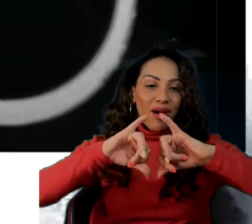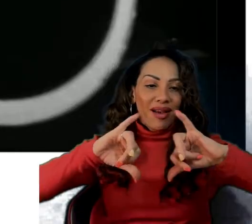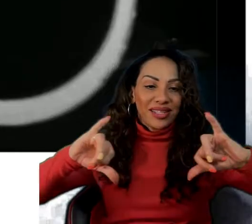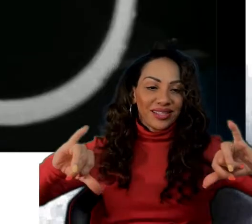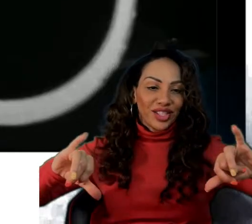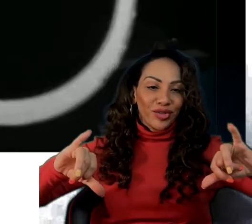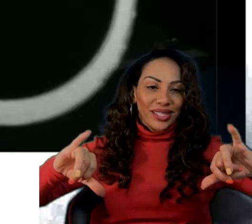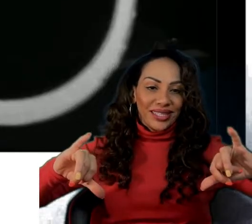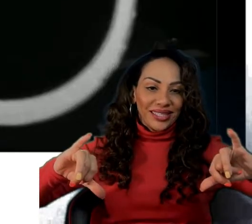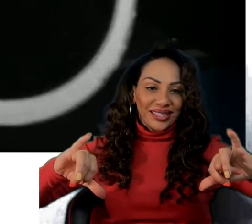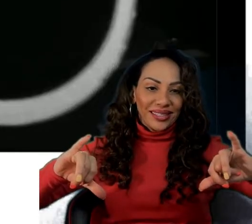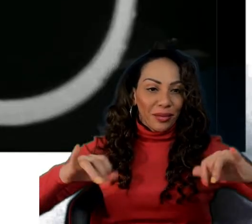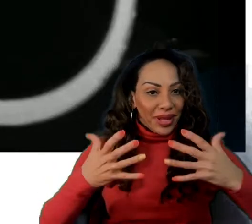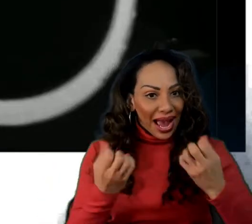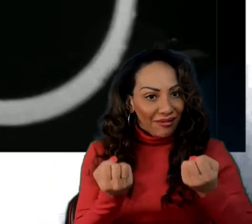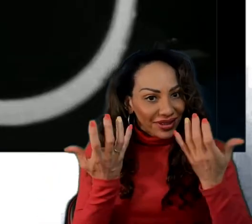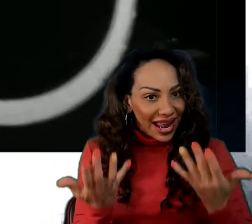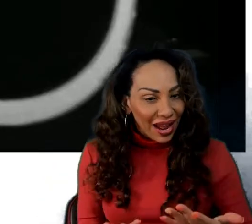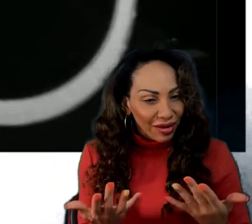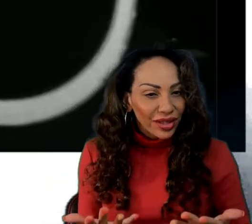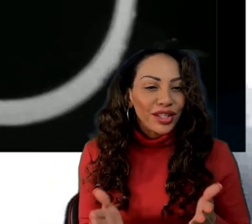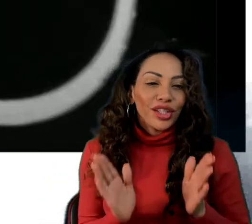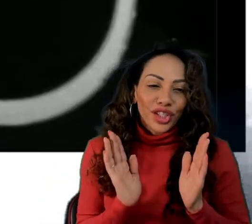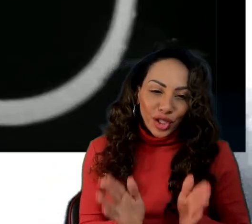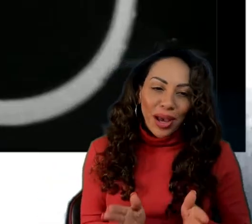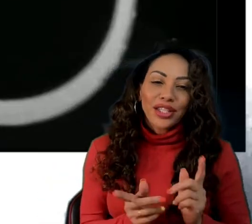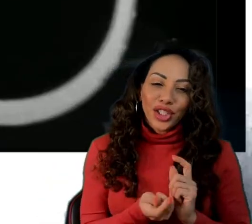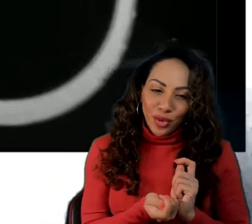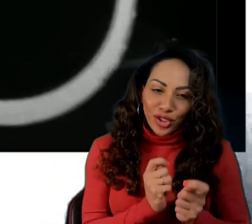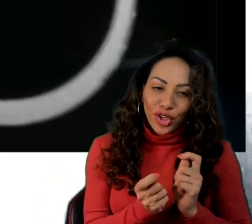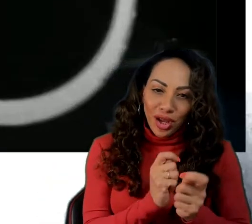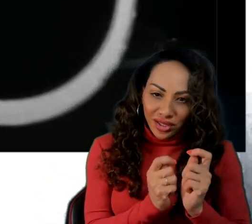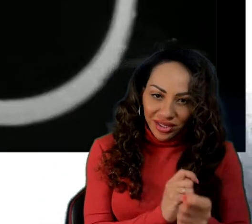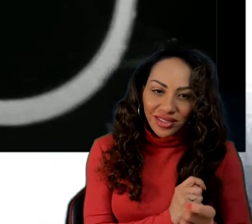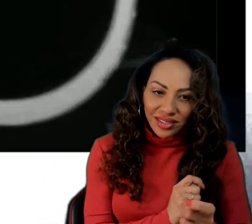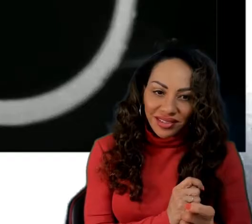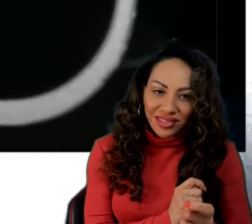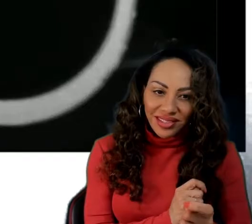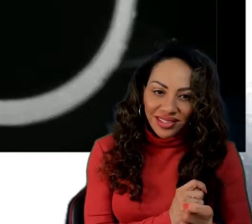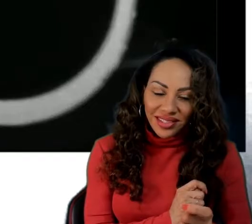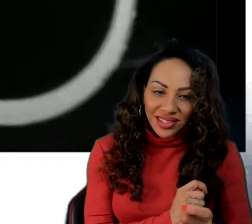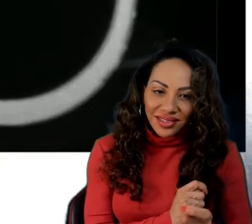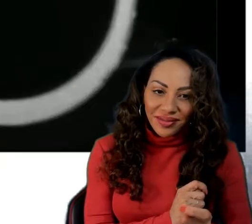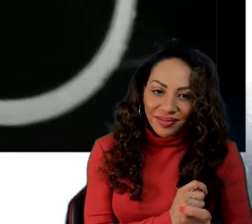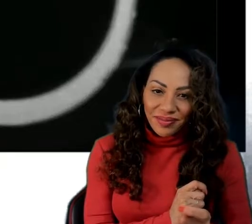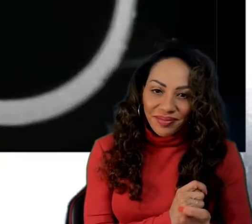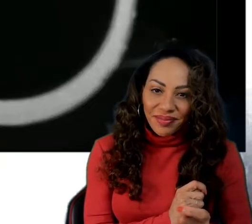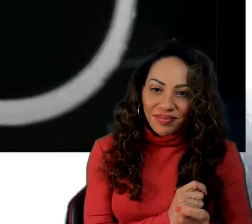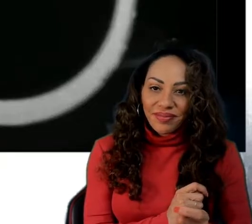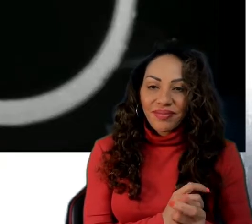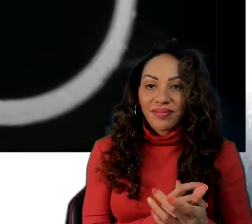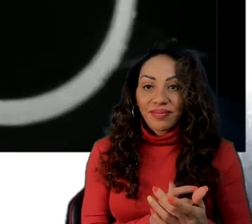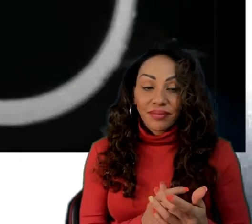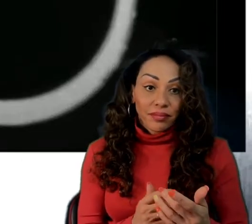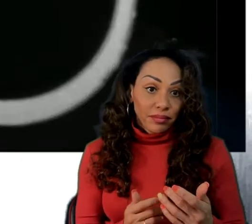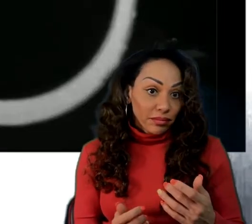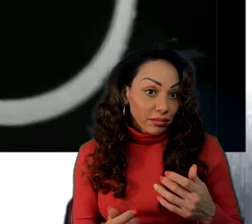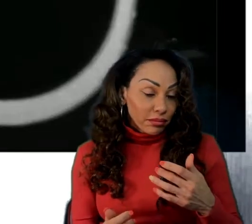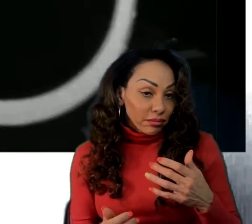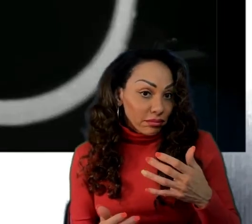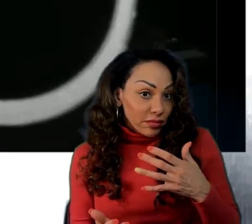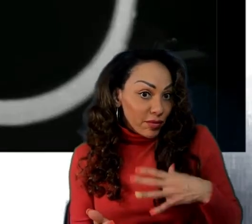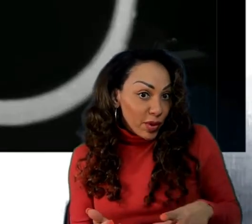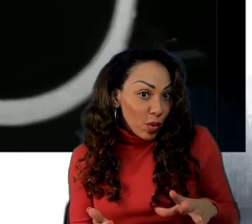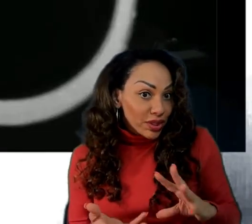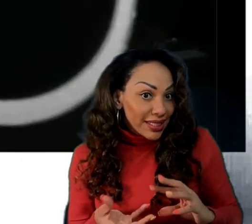what kind of information is this showing and displaying if we were to build technology from the ground up in a